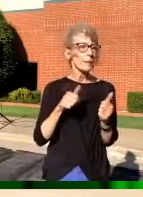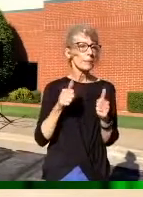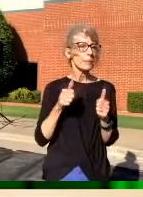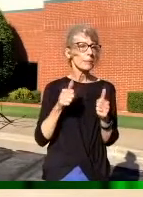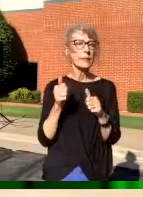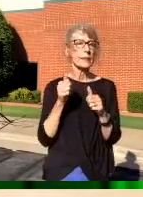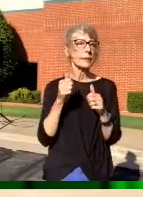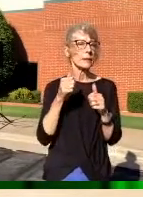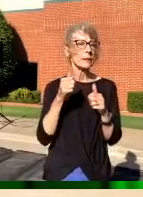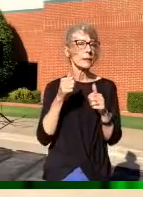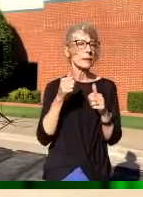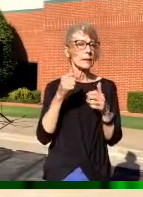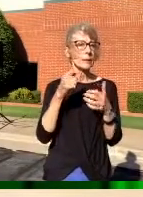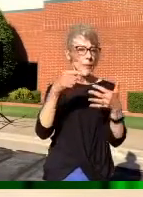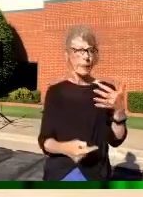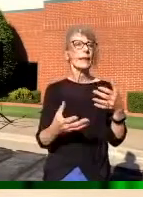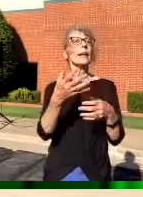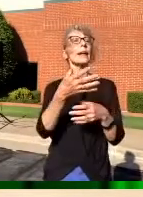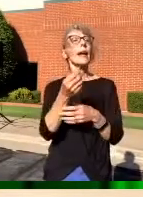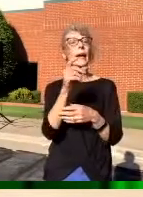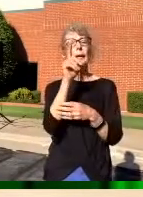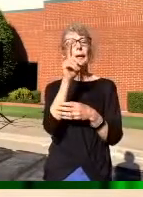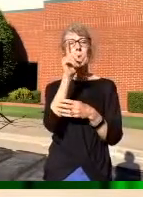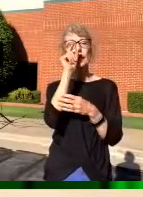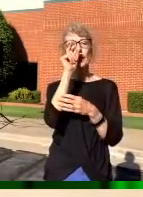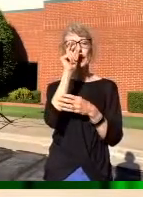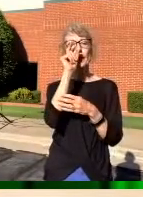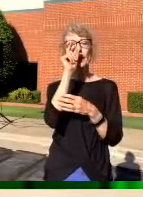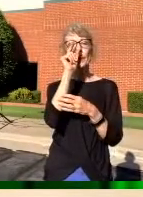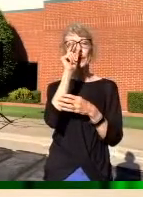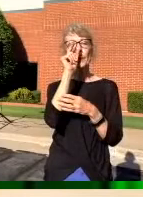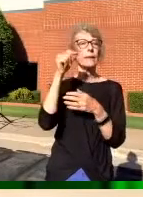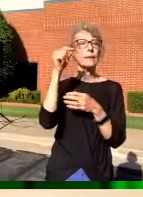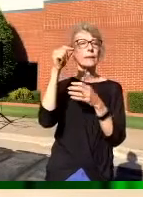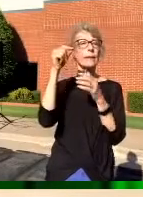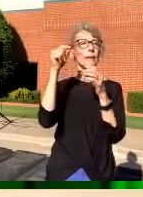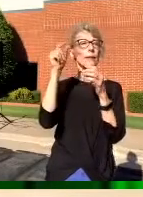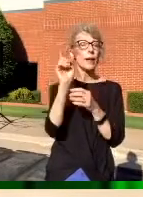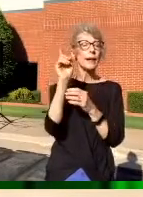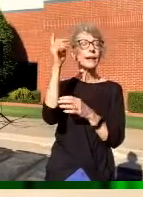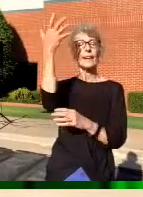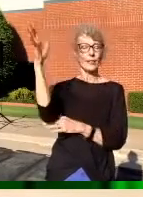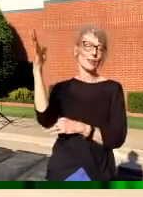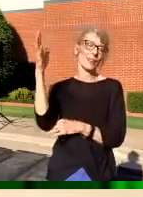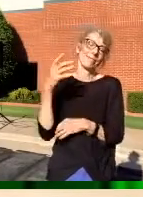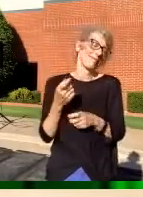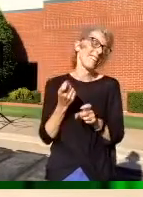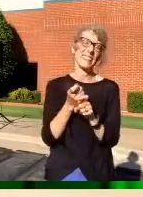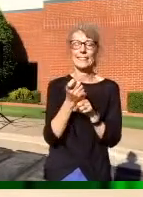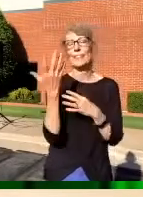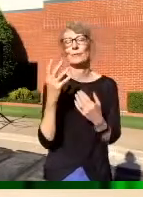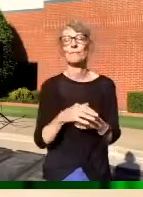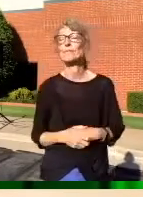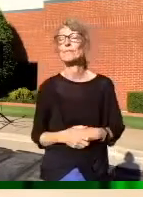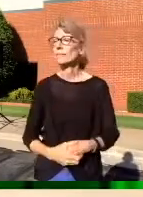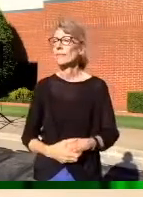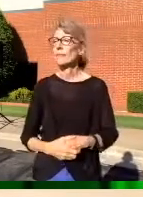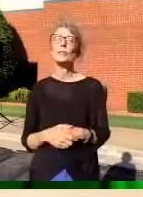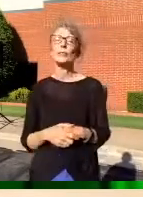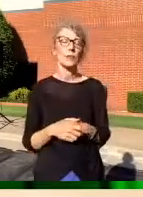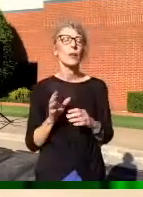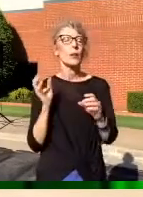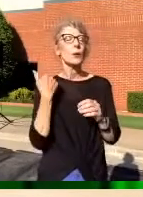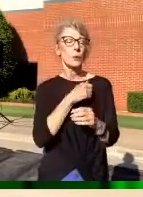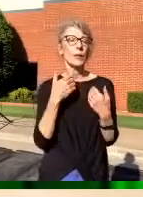God has been really good to us, and we're grateful for the things he's done for us this year. And again, check out more stories and more information,